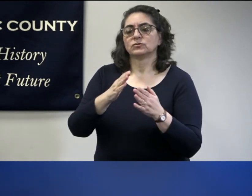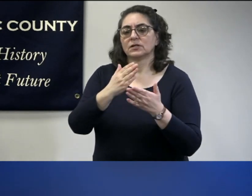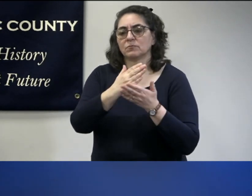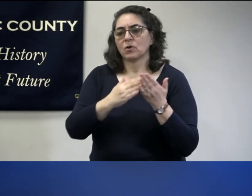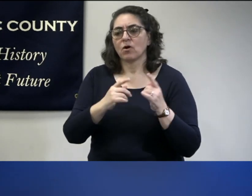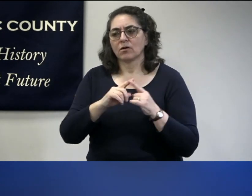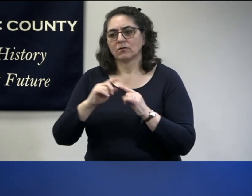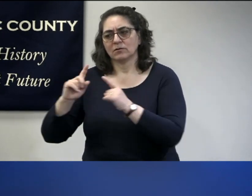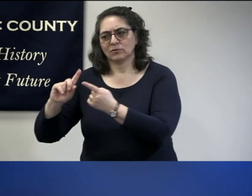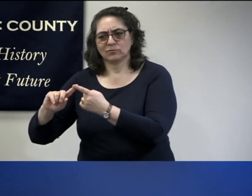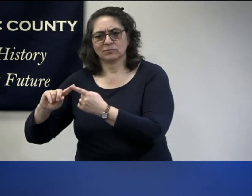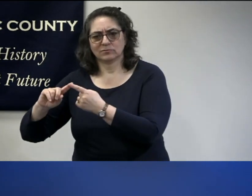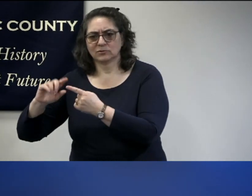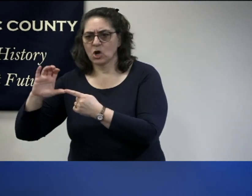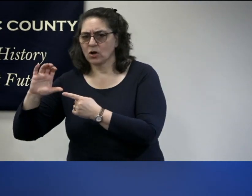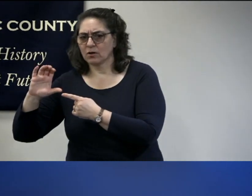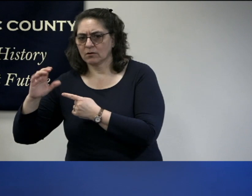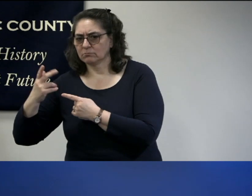That's it. Any questions?